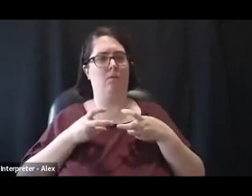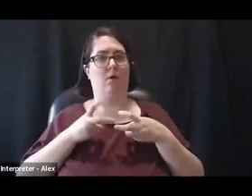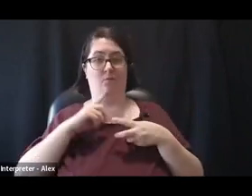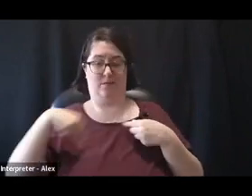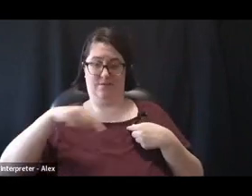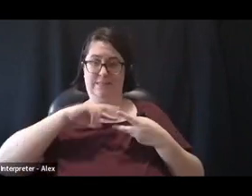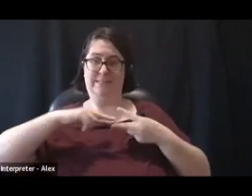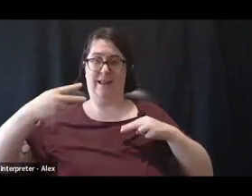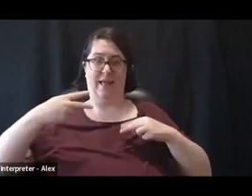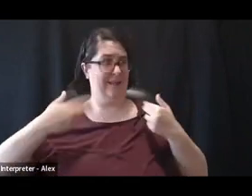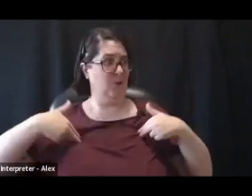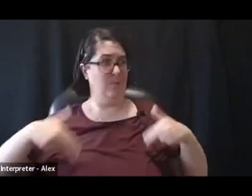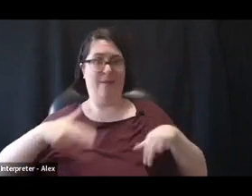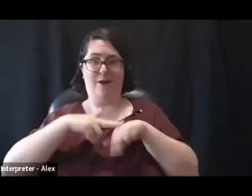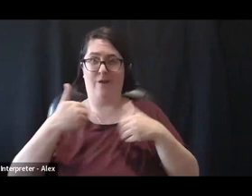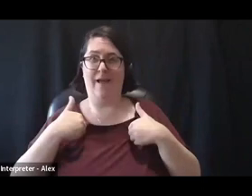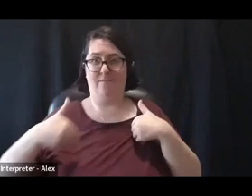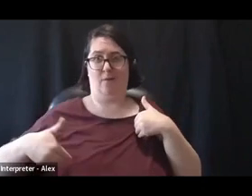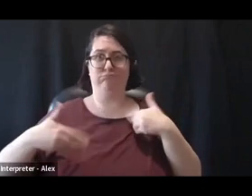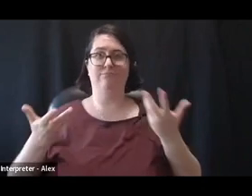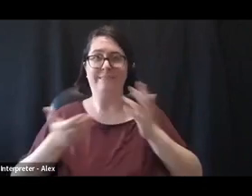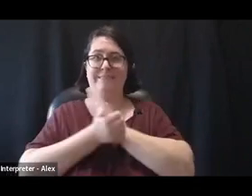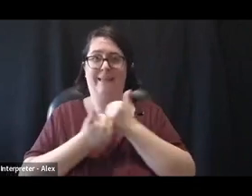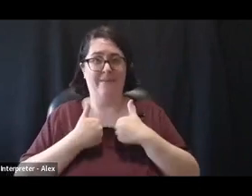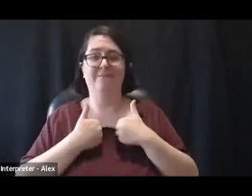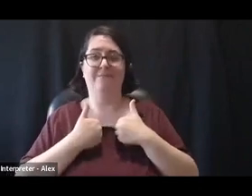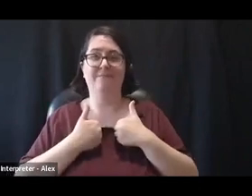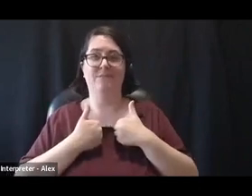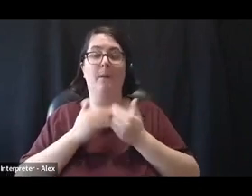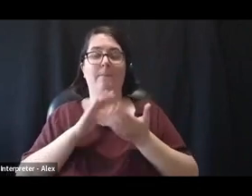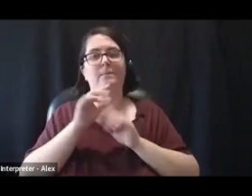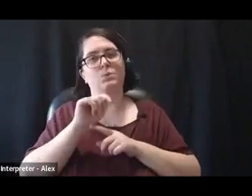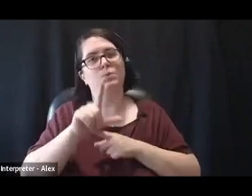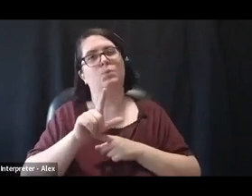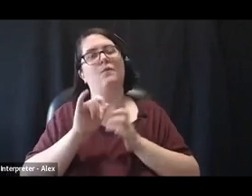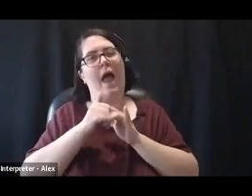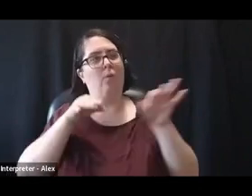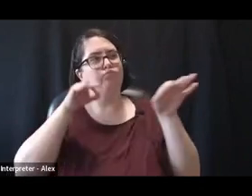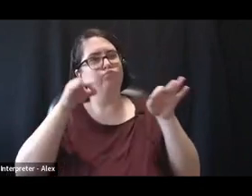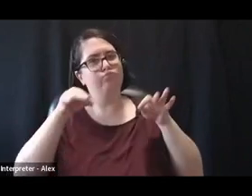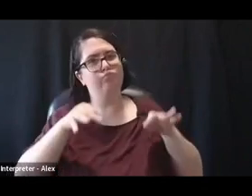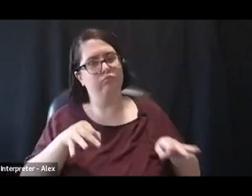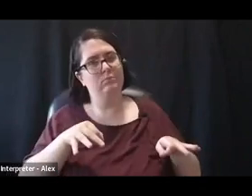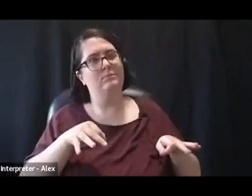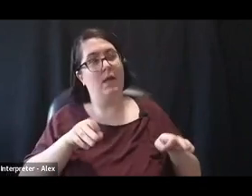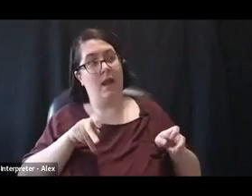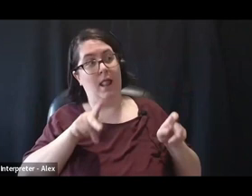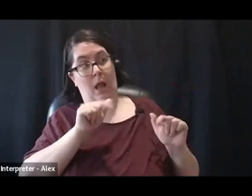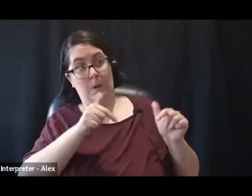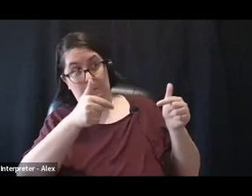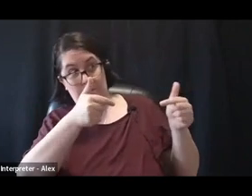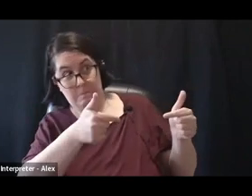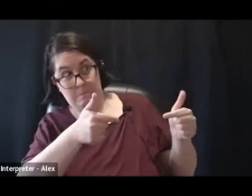and reaching for that as the tool of the way to be able to describe and explain and allow for some of the ways